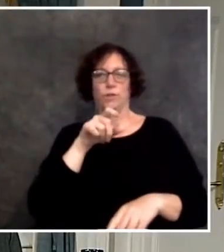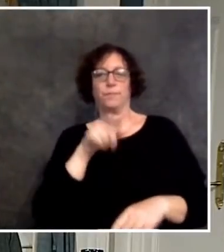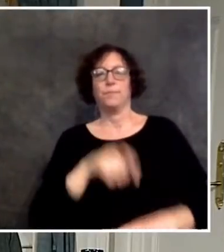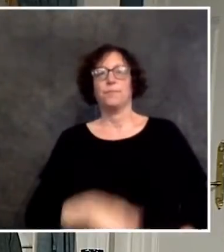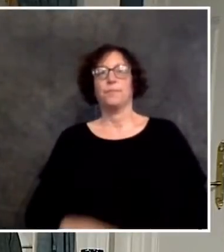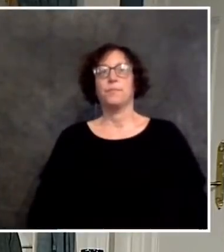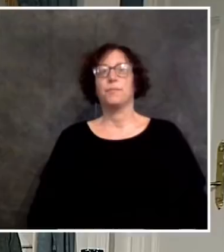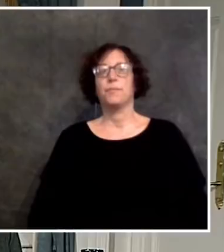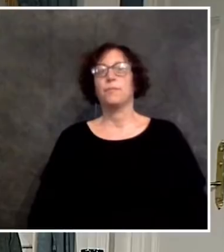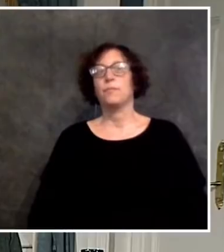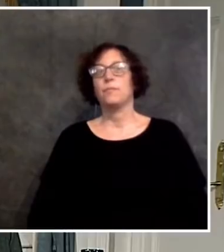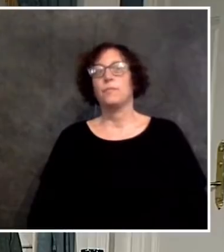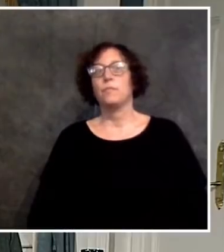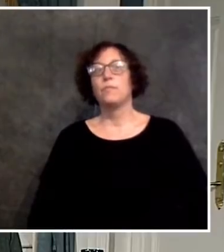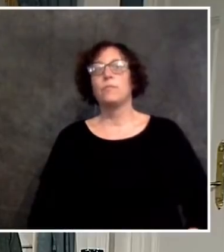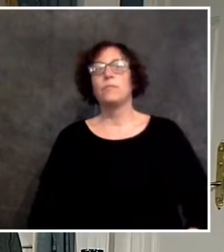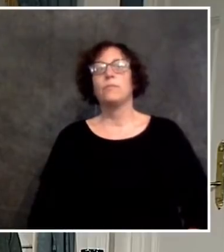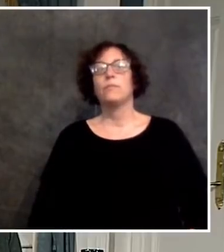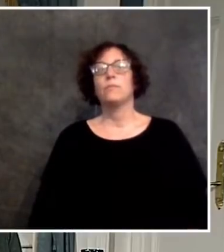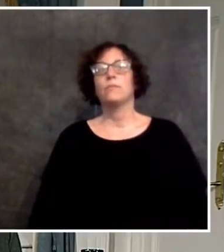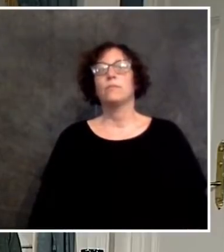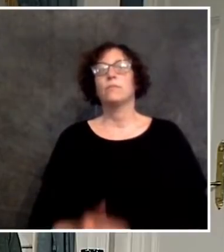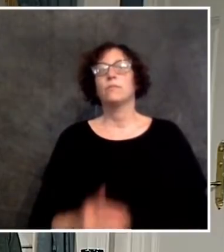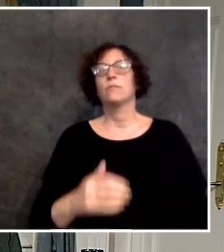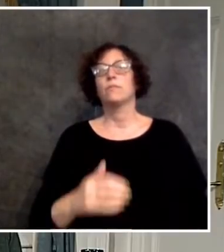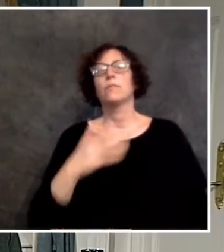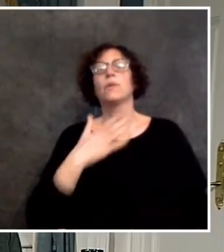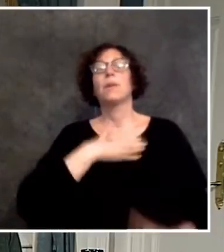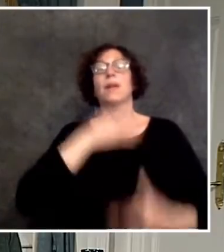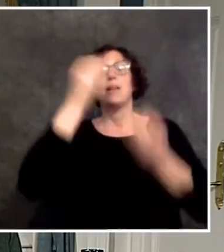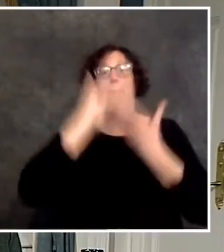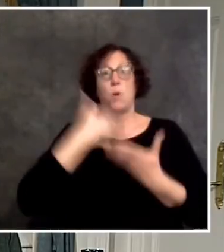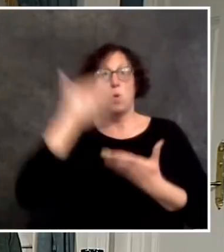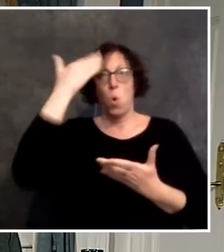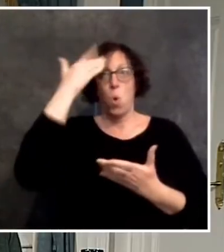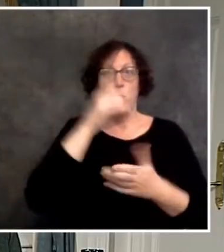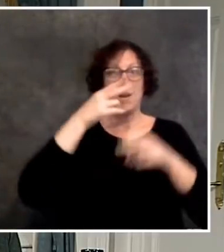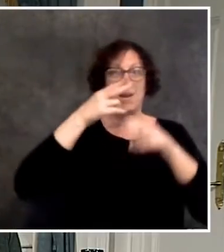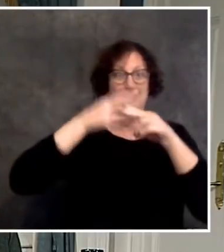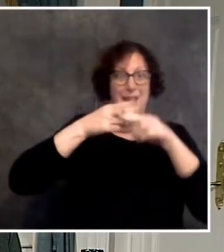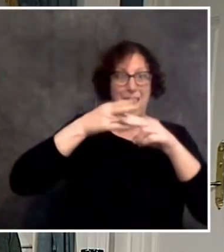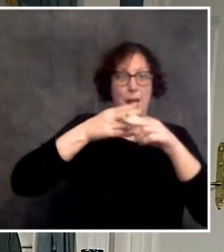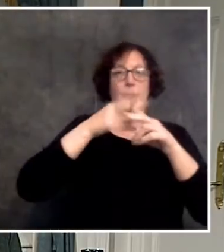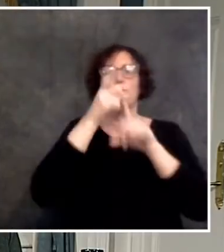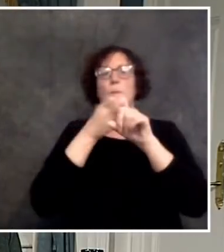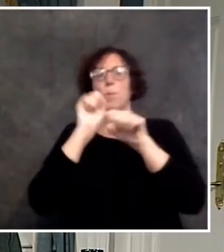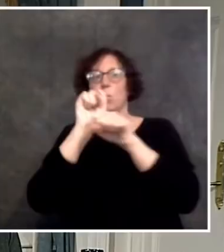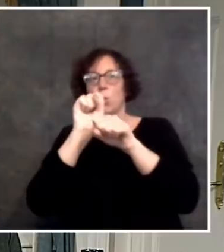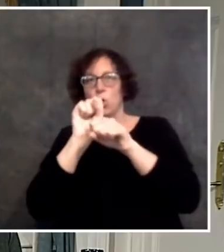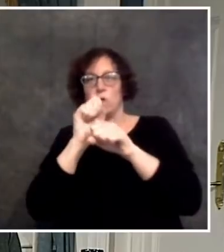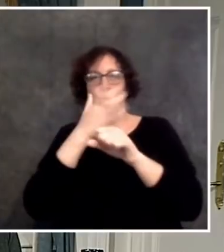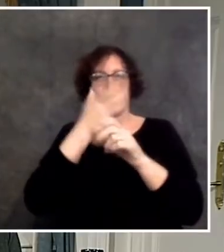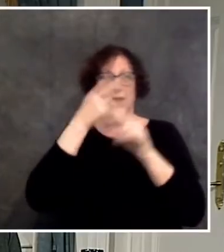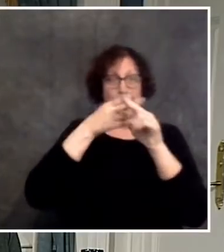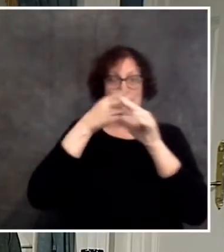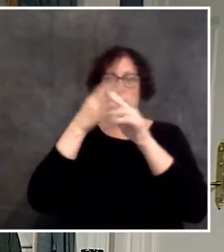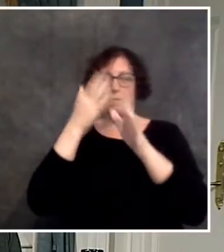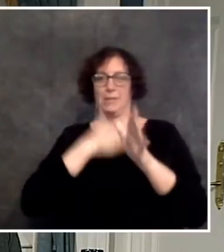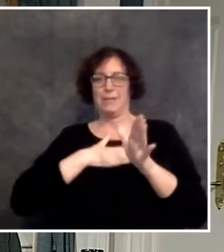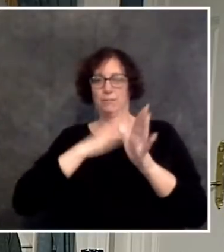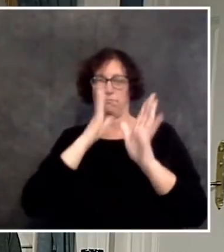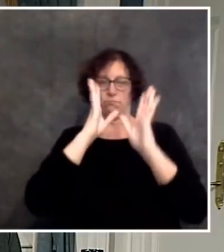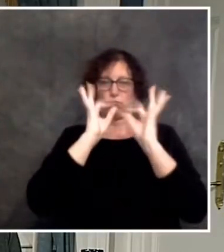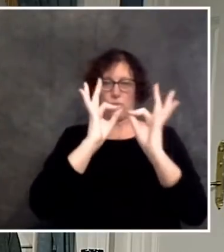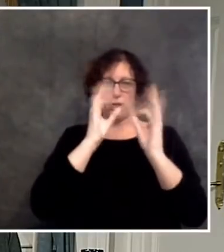know each name and media outlet. Hi, all. Just a reminder that we have Dr. Barbeau here in person, and